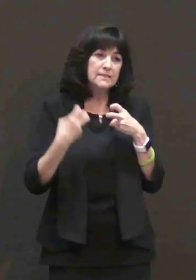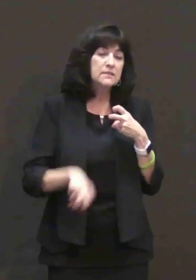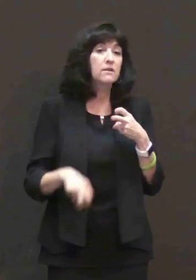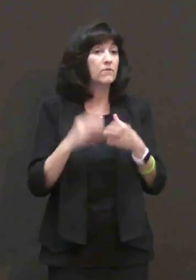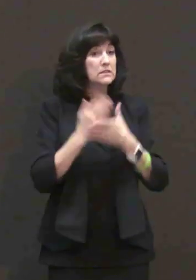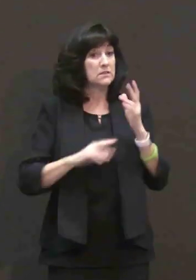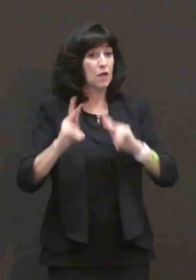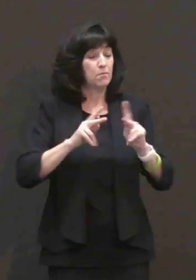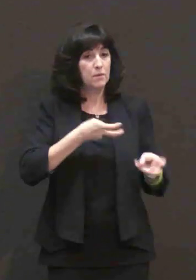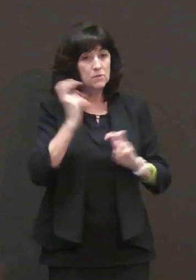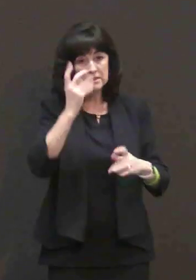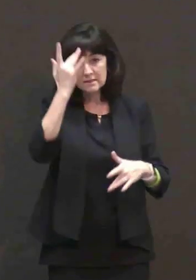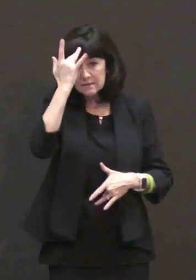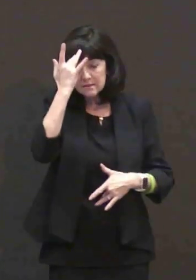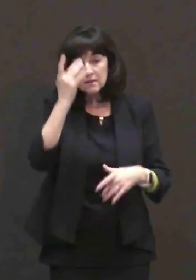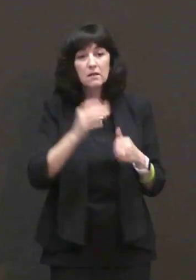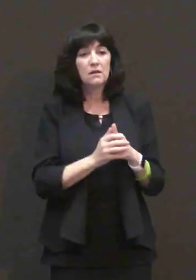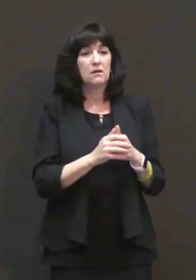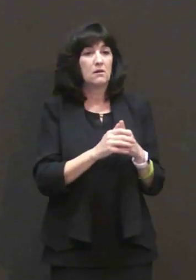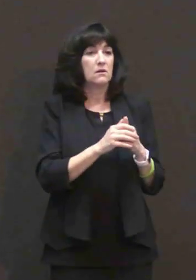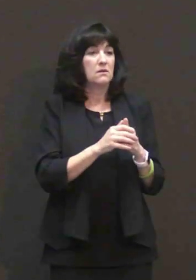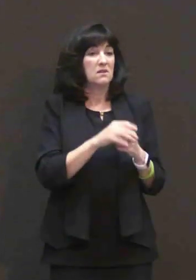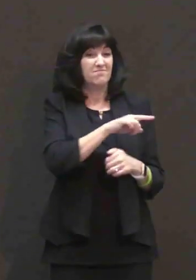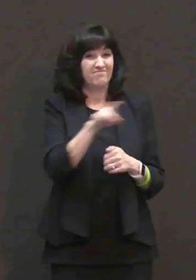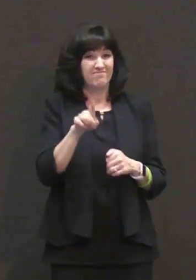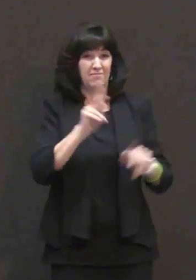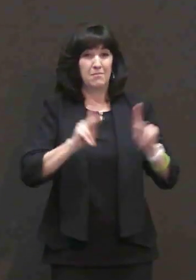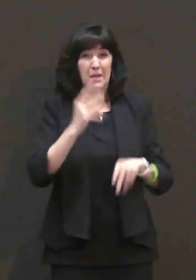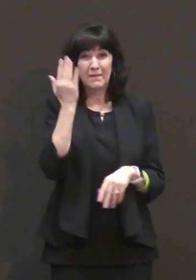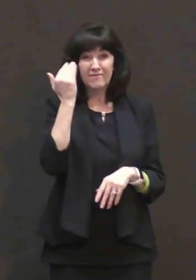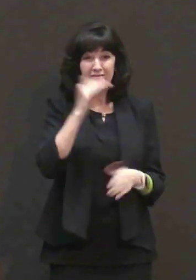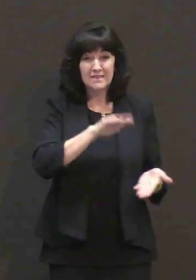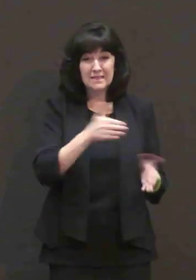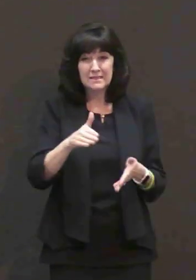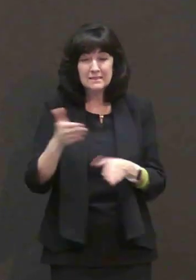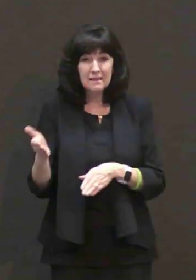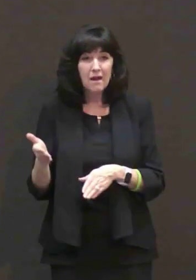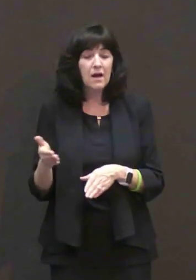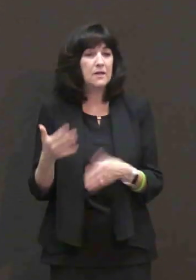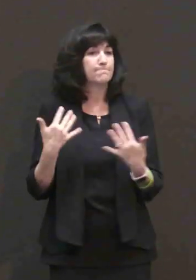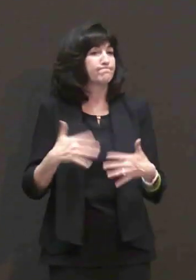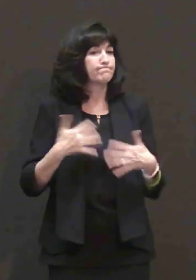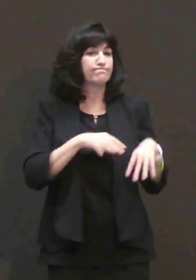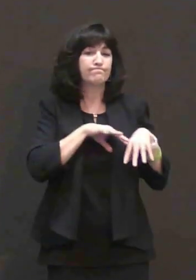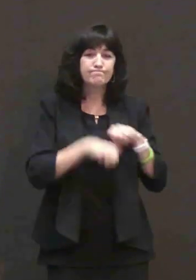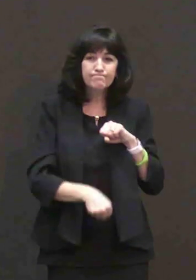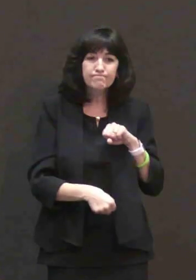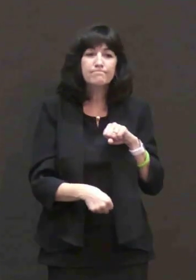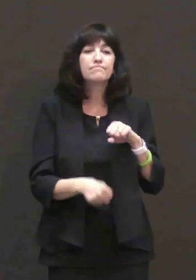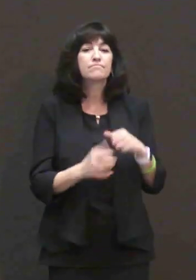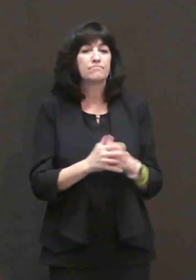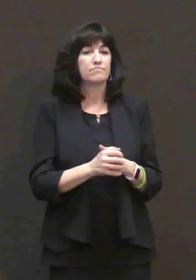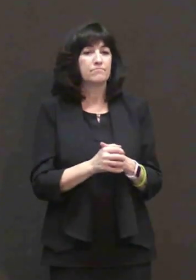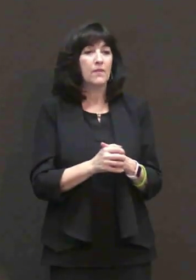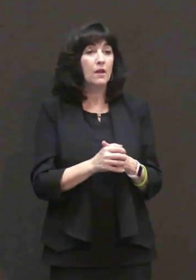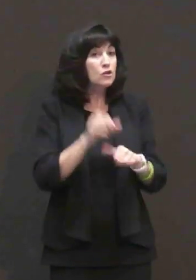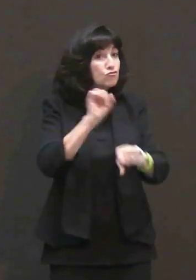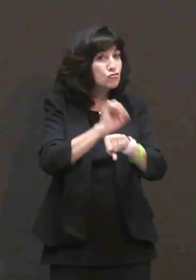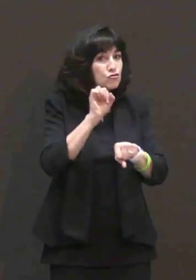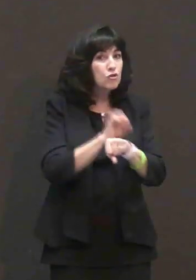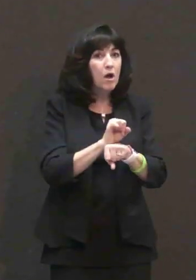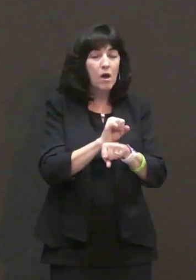illness or unfortunately the 15 families that have to deal with the death of a loved one right now, but also the loss of jobs or